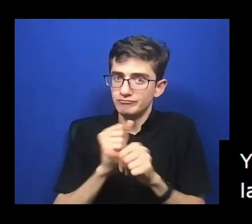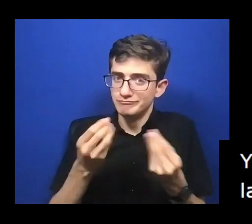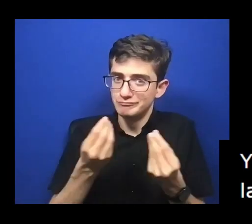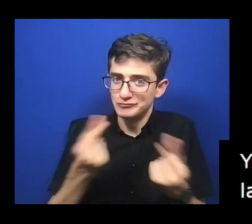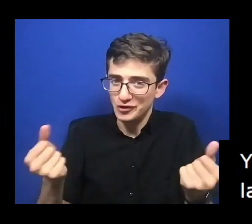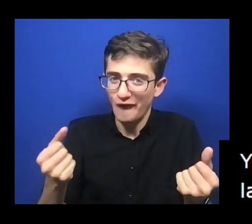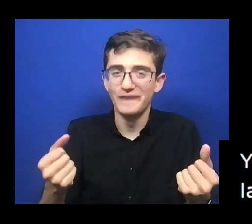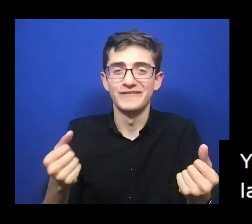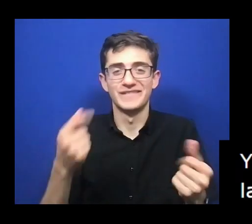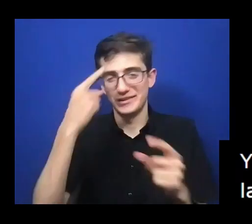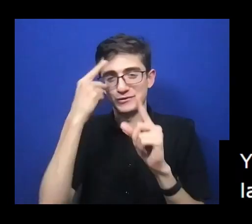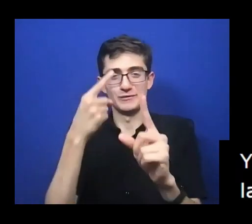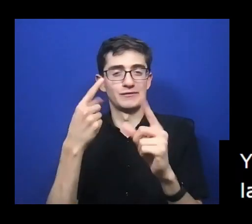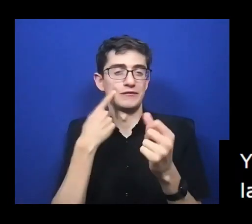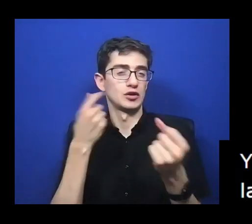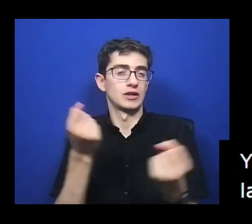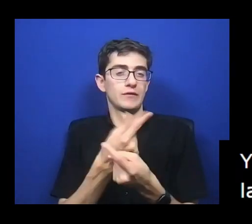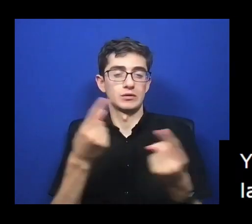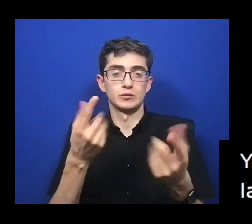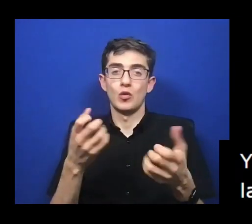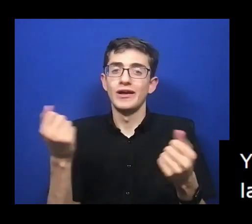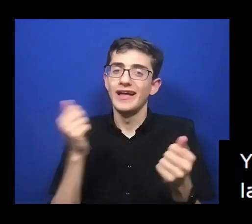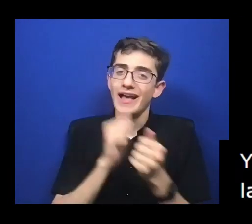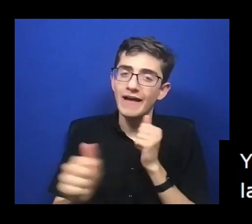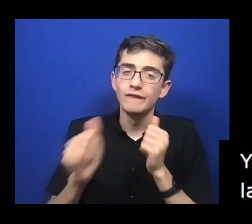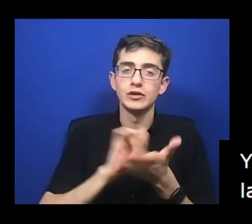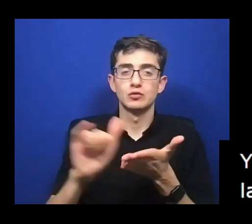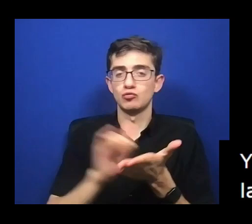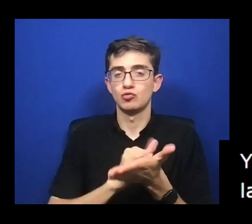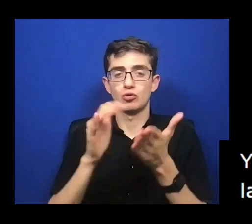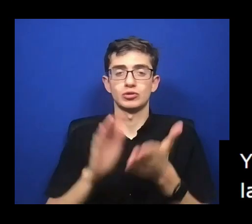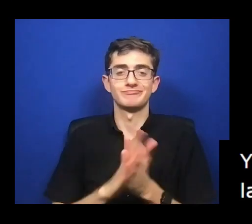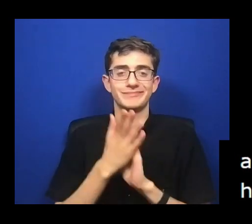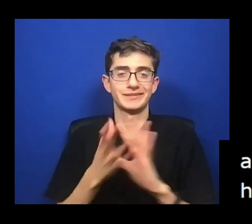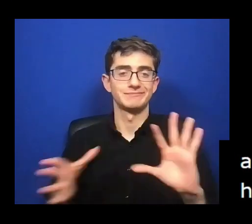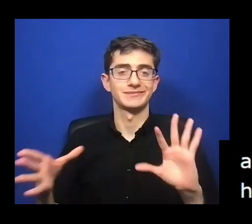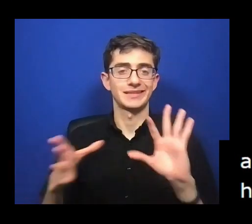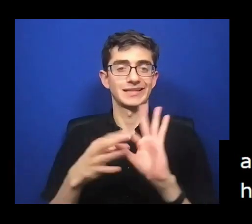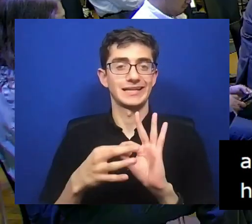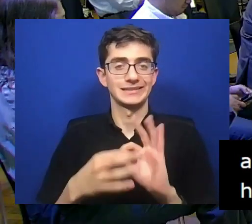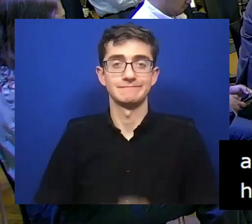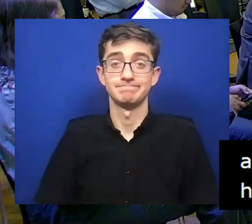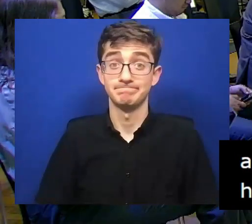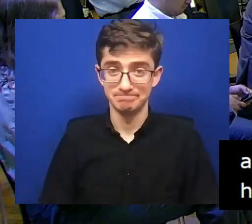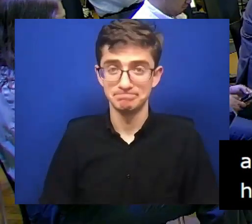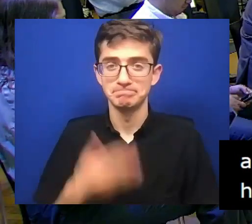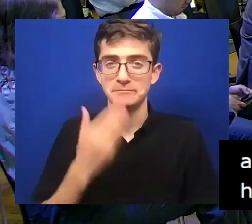believe is to make sure every New Yorker is going to be connected. Thank you.